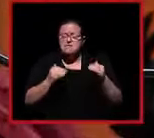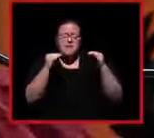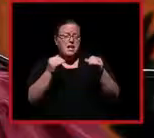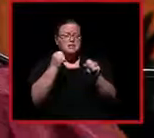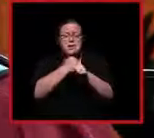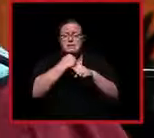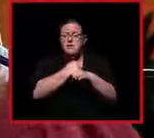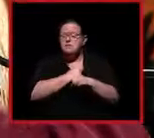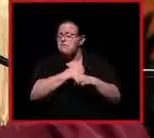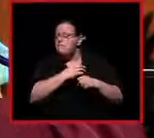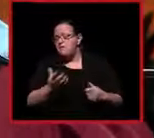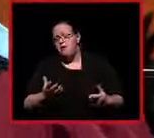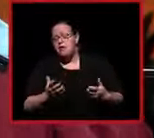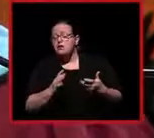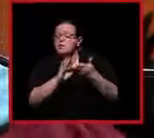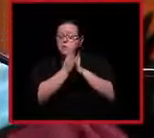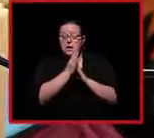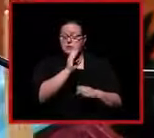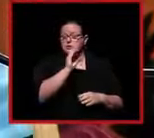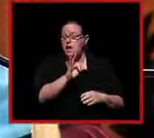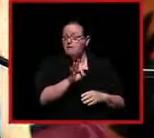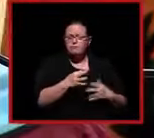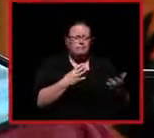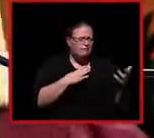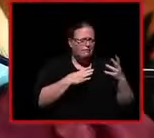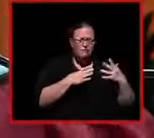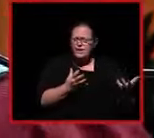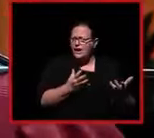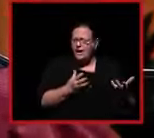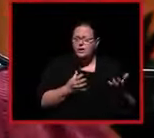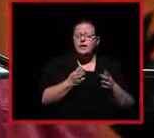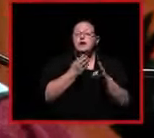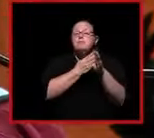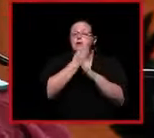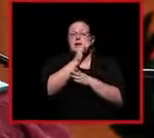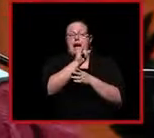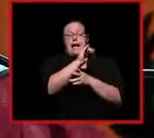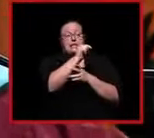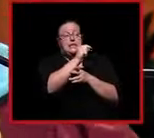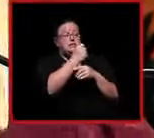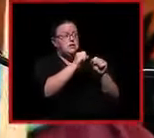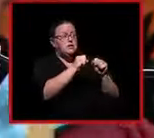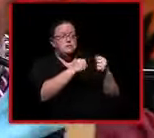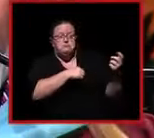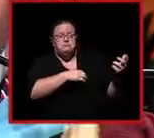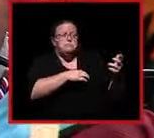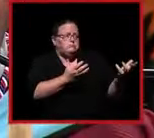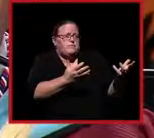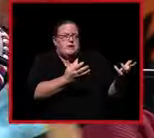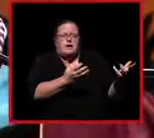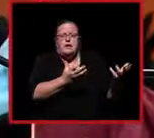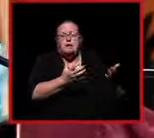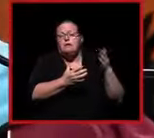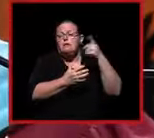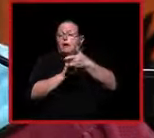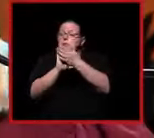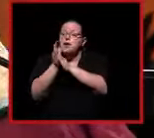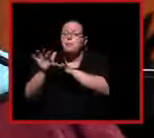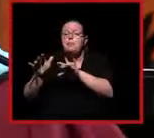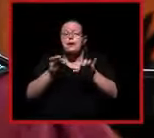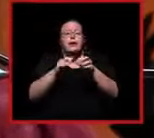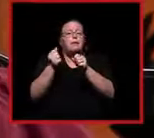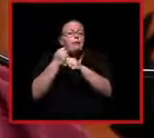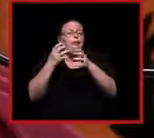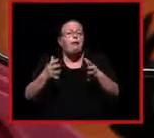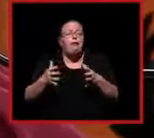Big deal. Become a chef if you want. If you're majoring in IT security, so what? Become a piano maker if